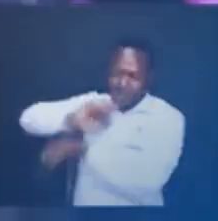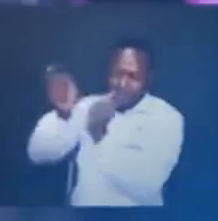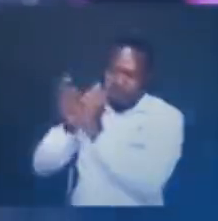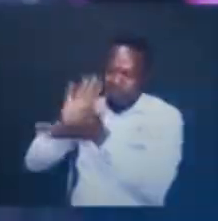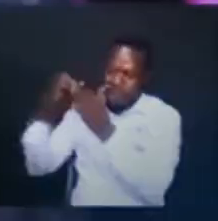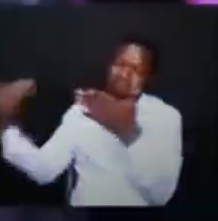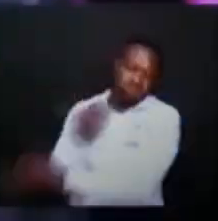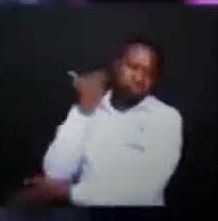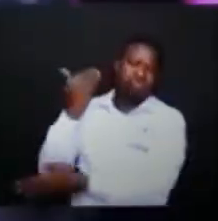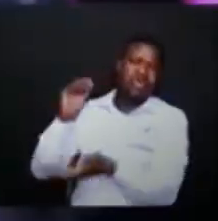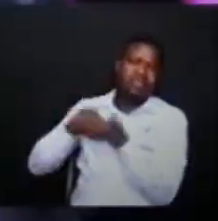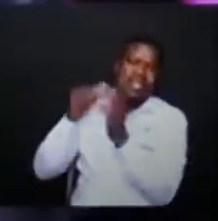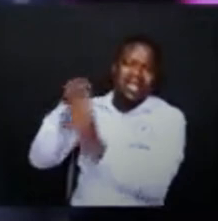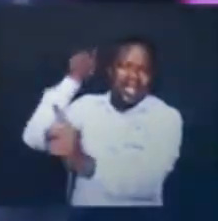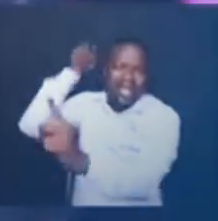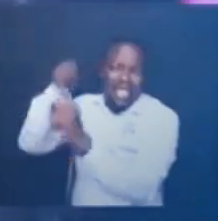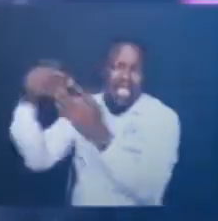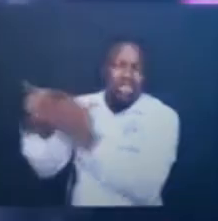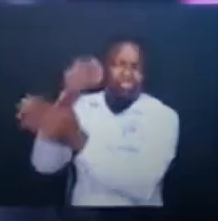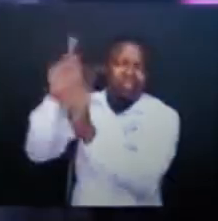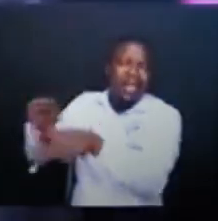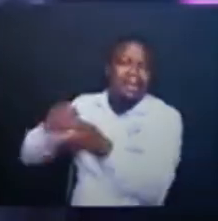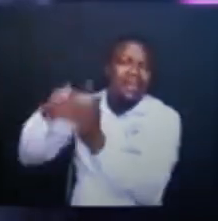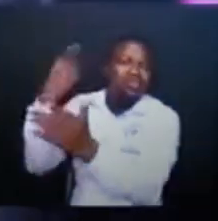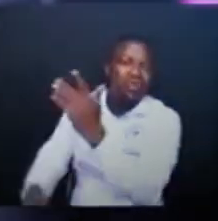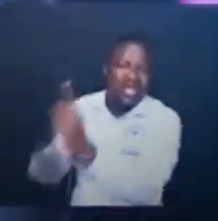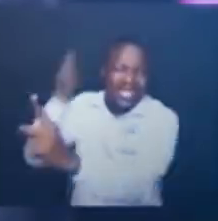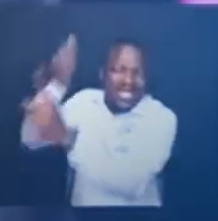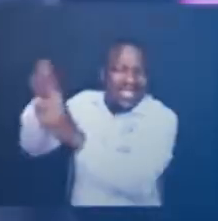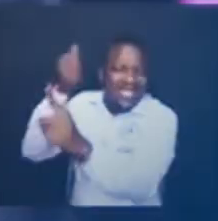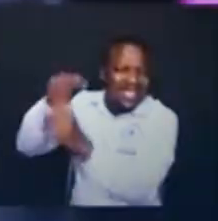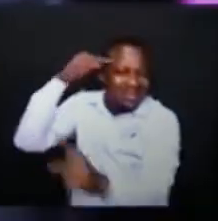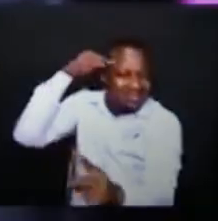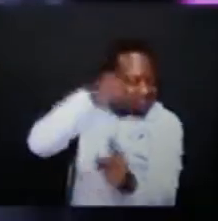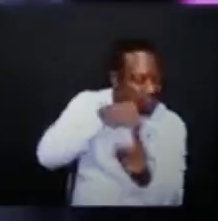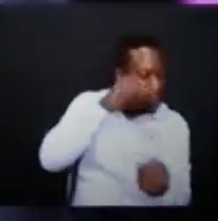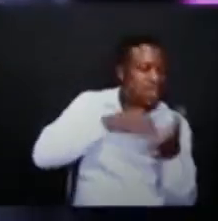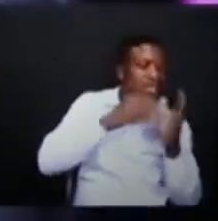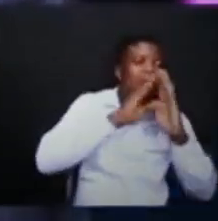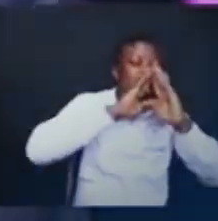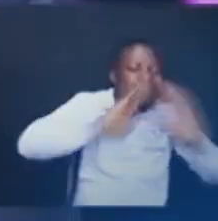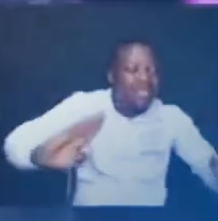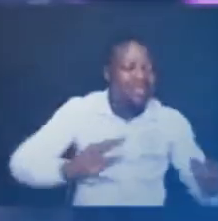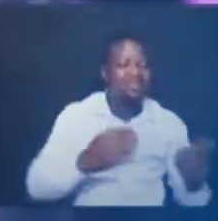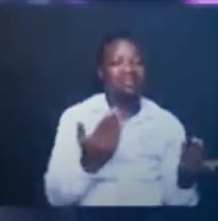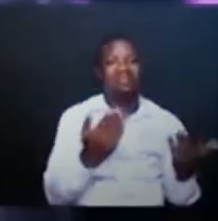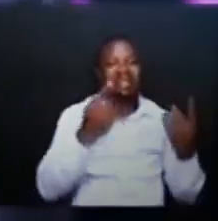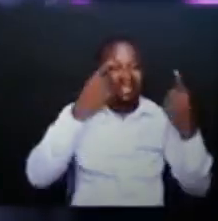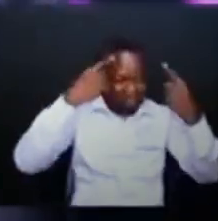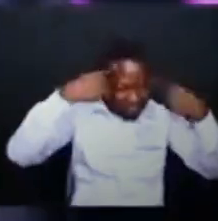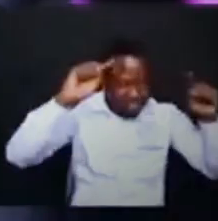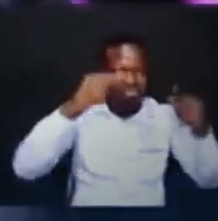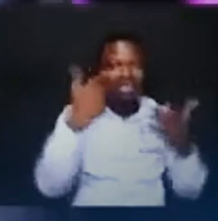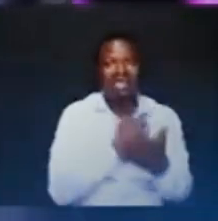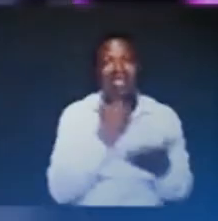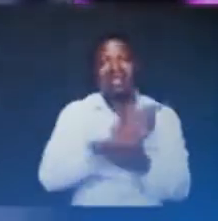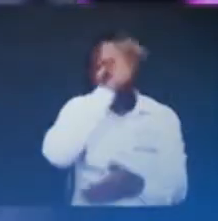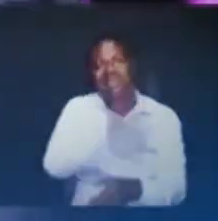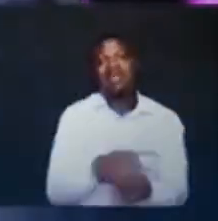the peace and prosperity of Ghana. Why am I saying this?